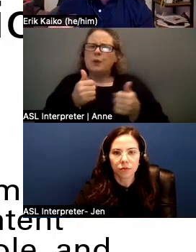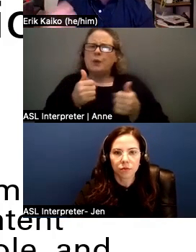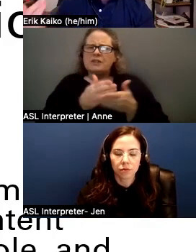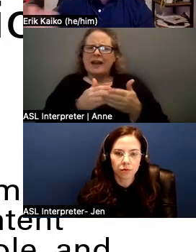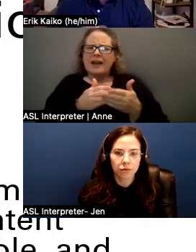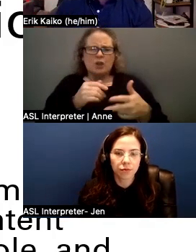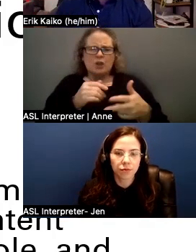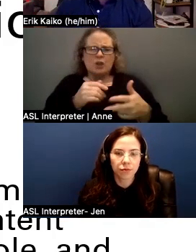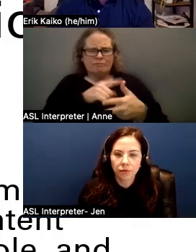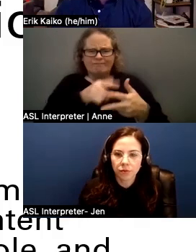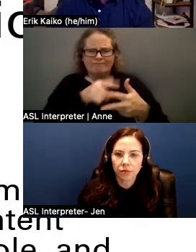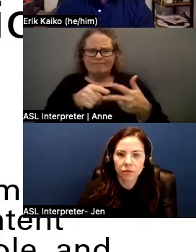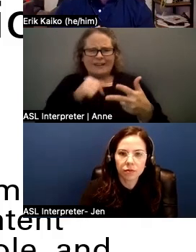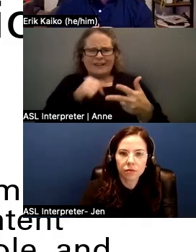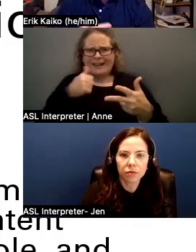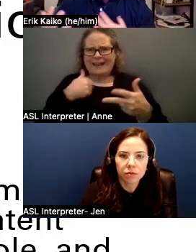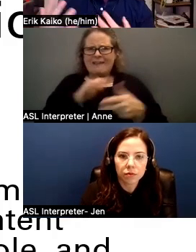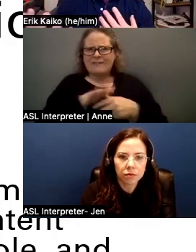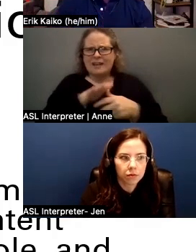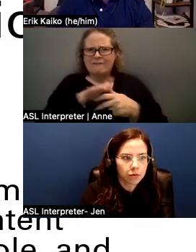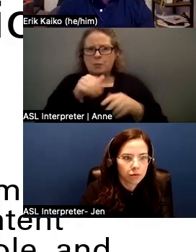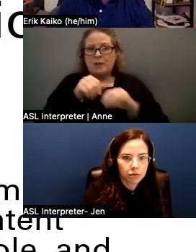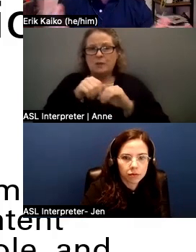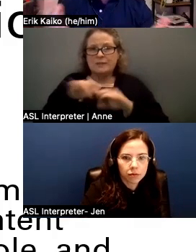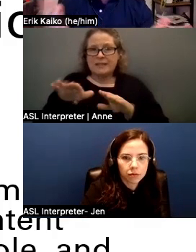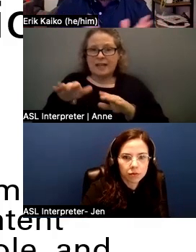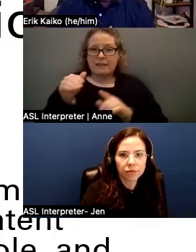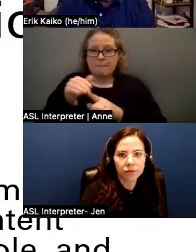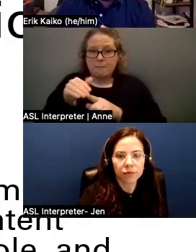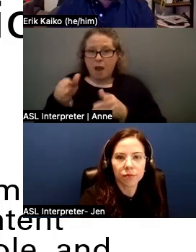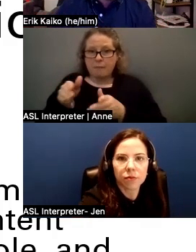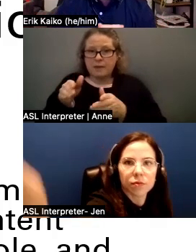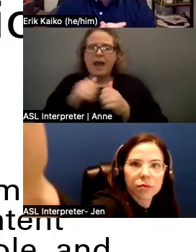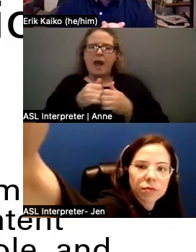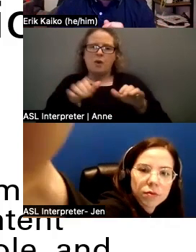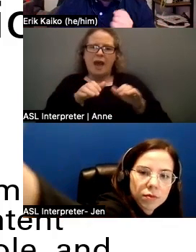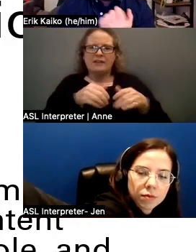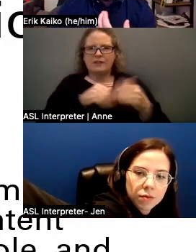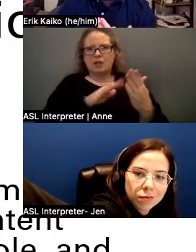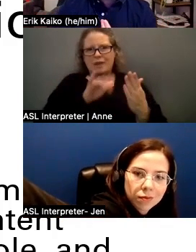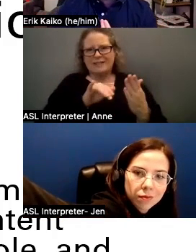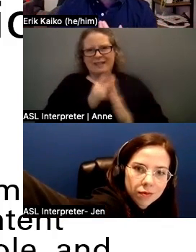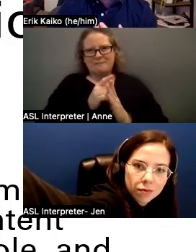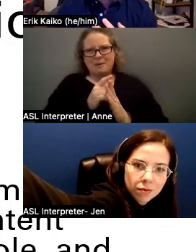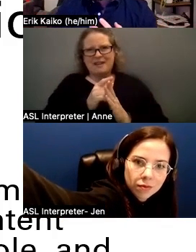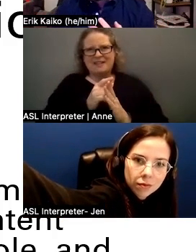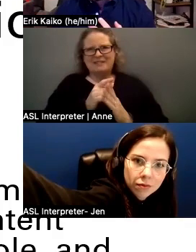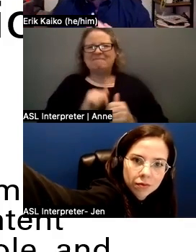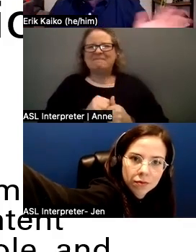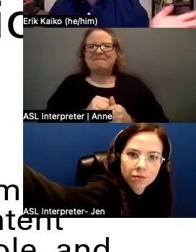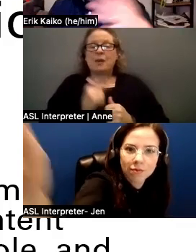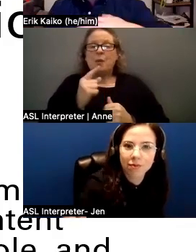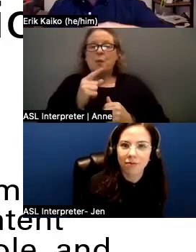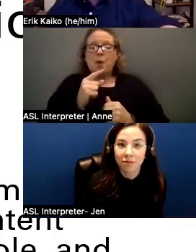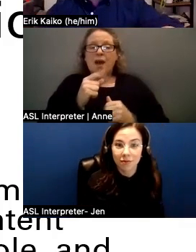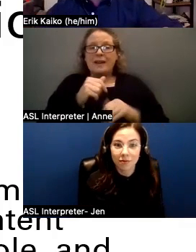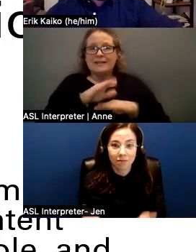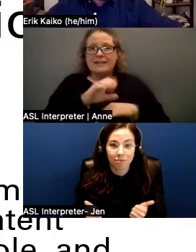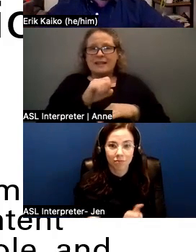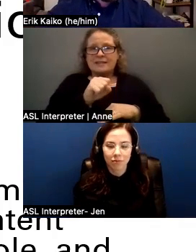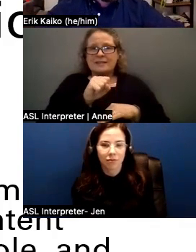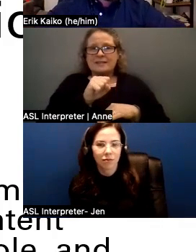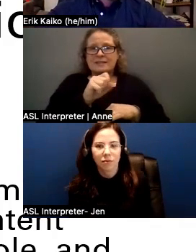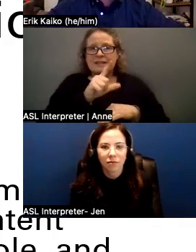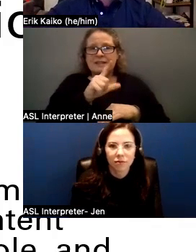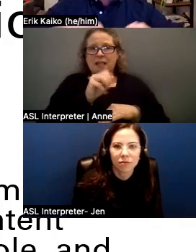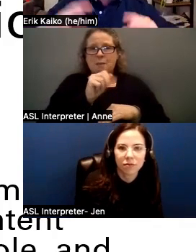time of sending out a product, how can you actively address the moment? One little takeaway that I sent to Solomon that I think you'll all receive